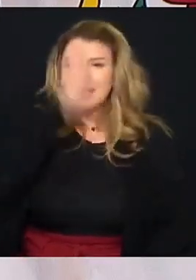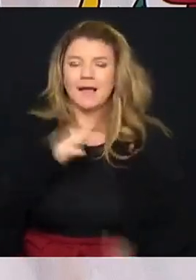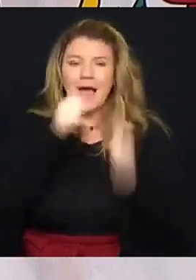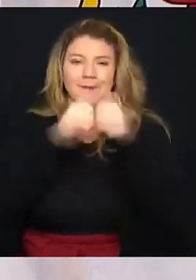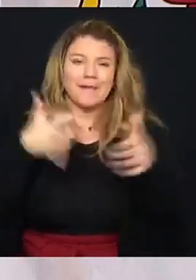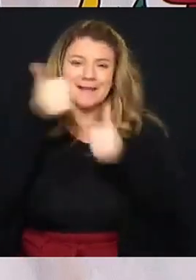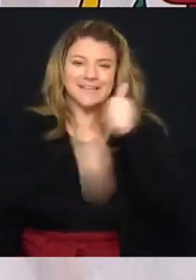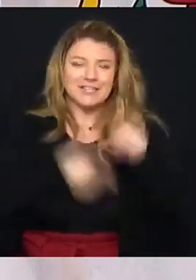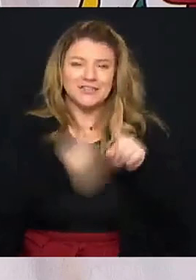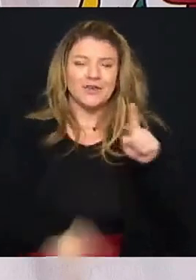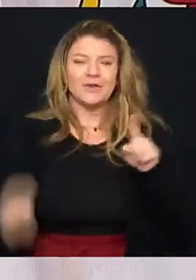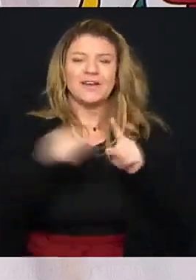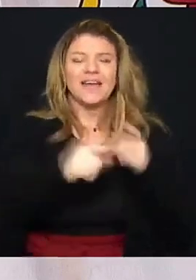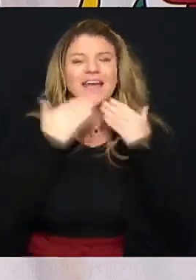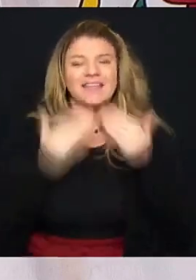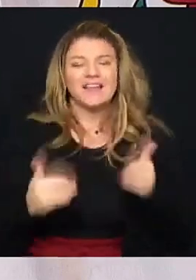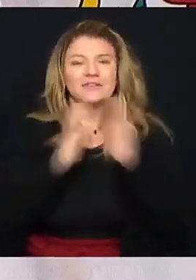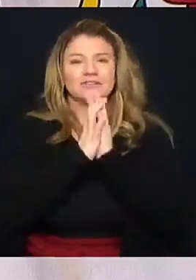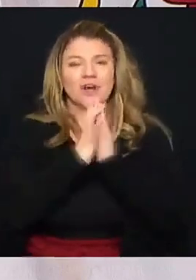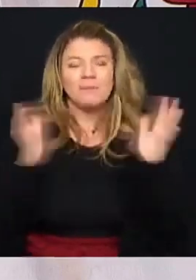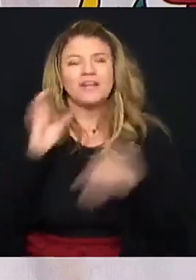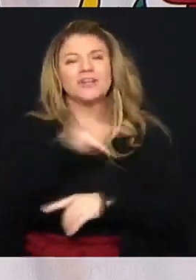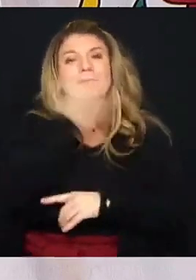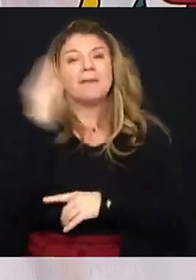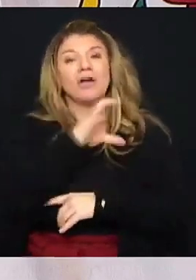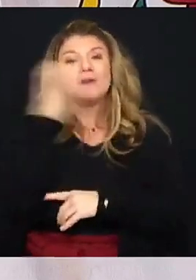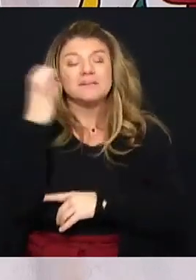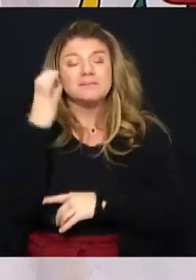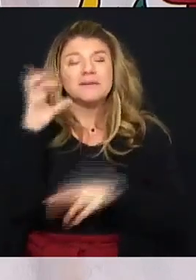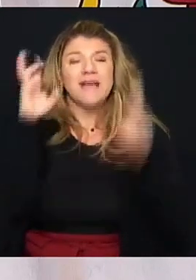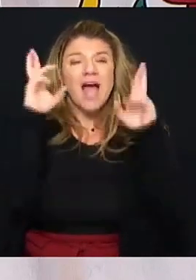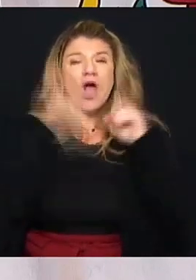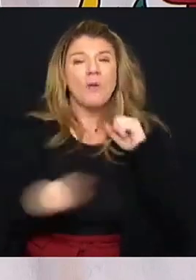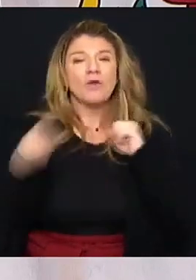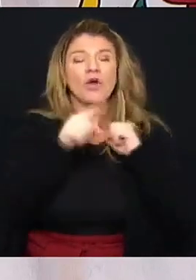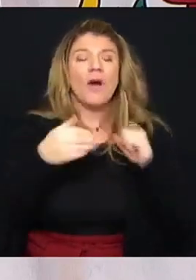bless each and every one of you. Thank you all so much. And Merry Christmas to you. I